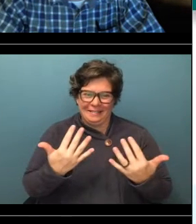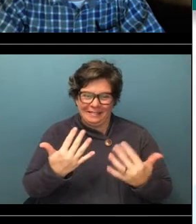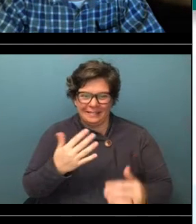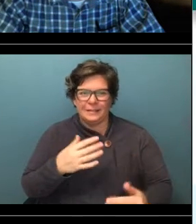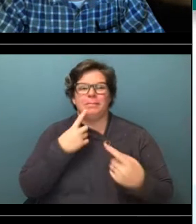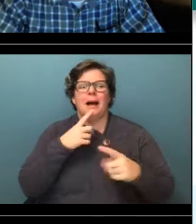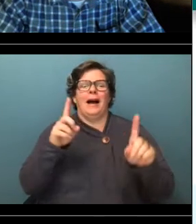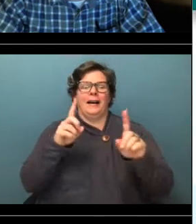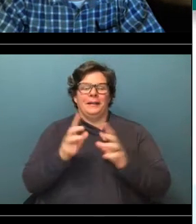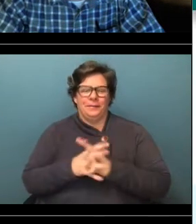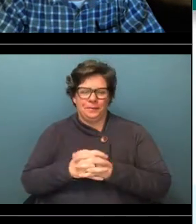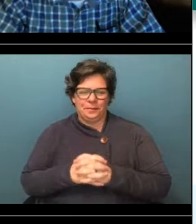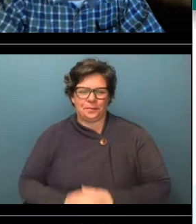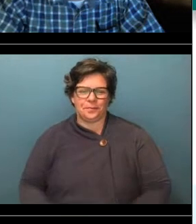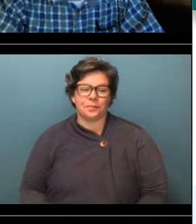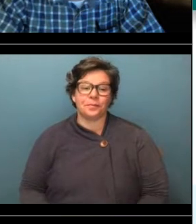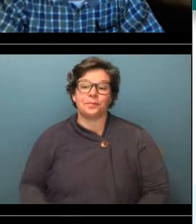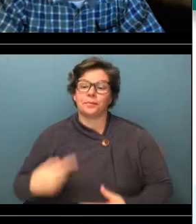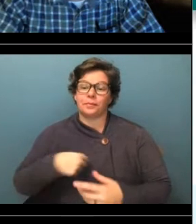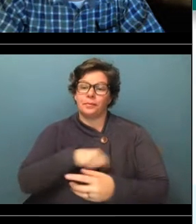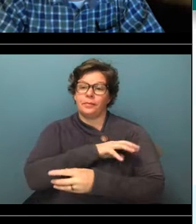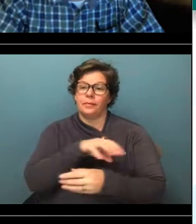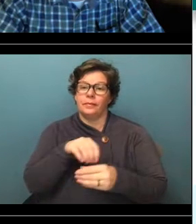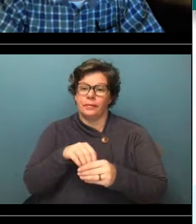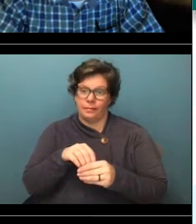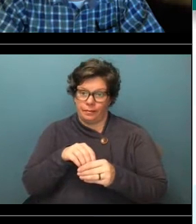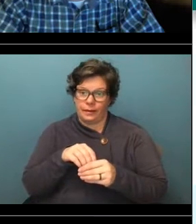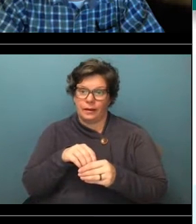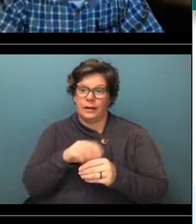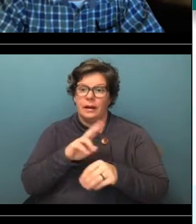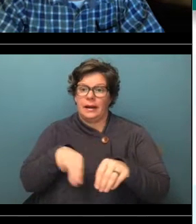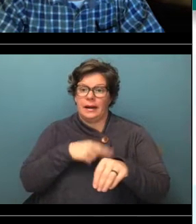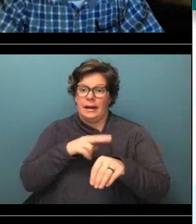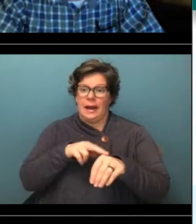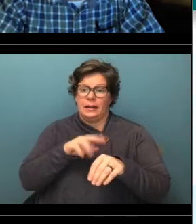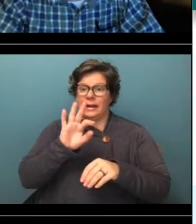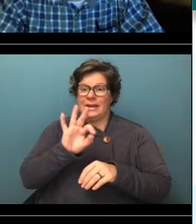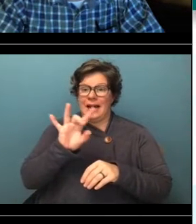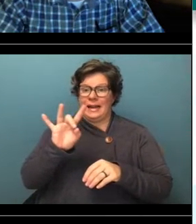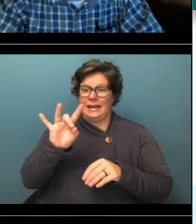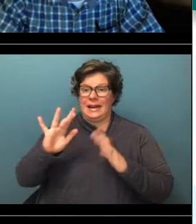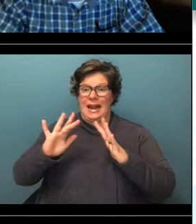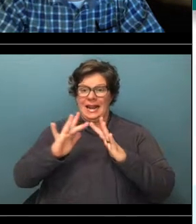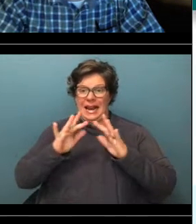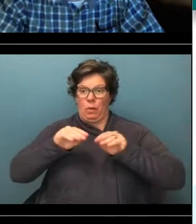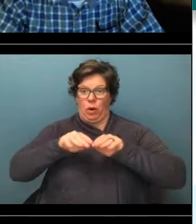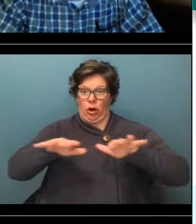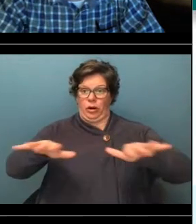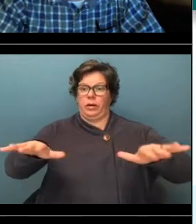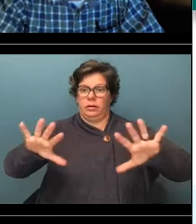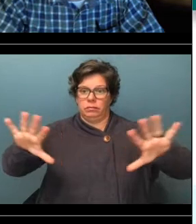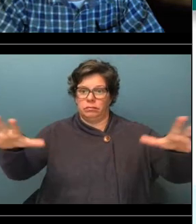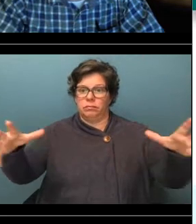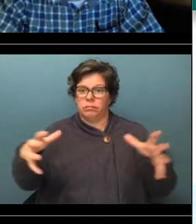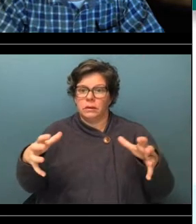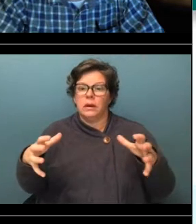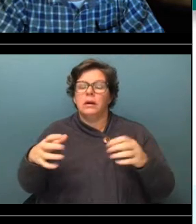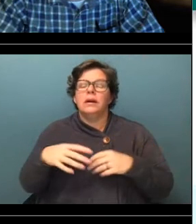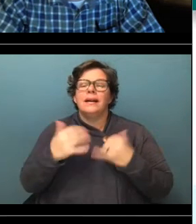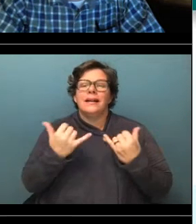Okay, there we are. So we are part of the National 988 network. And as it is right now,